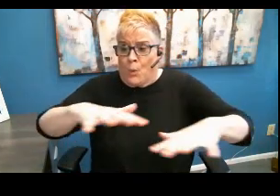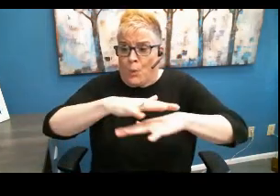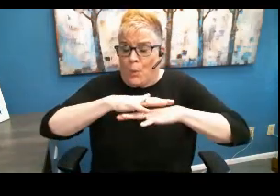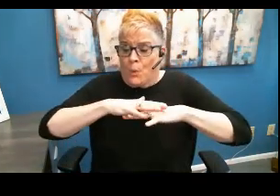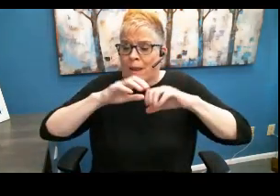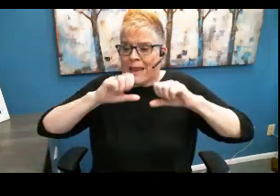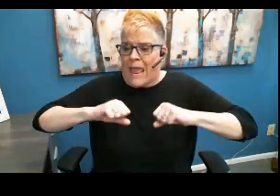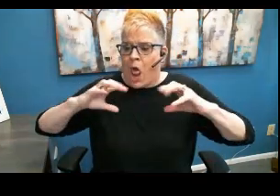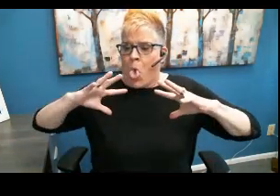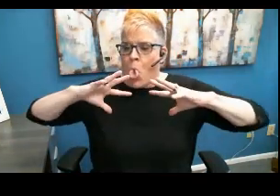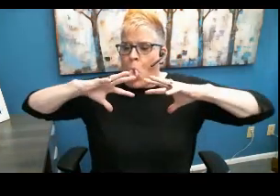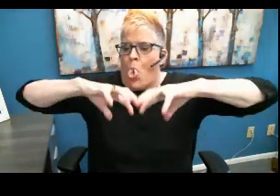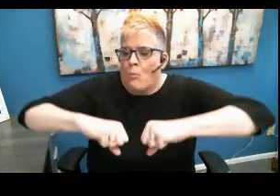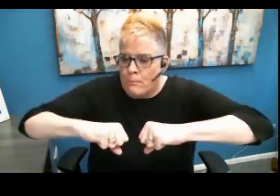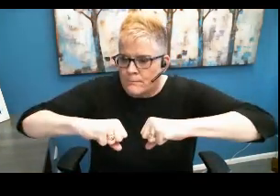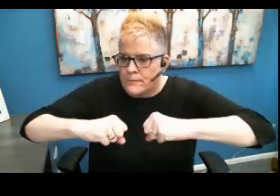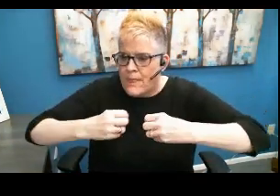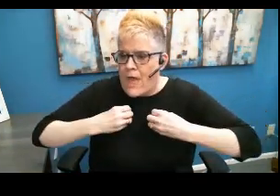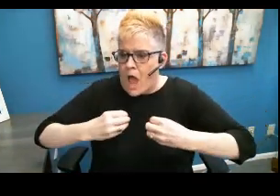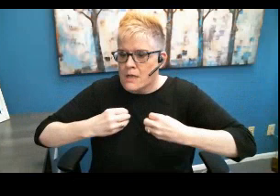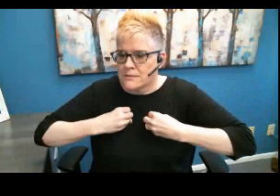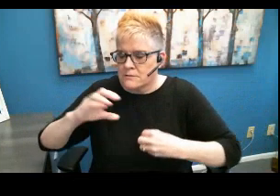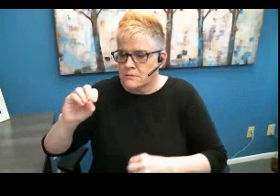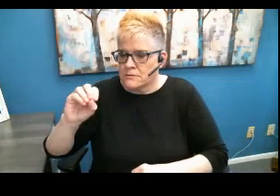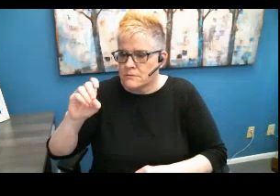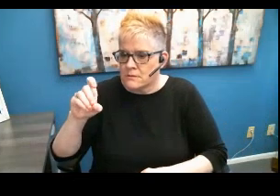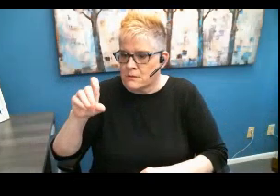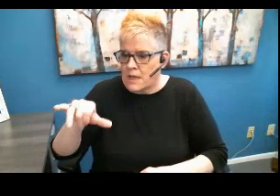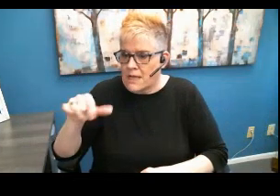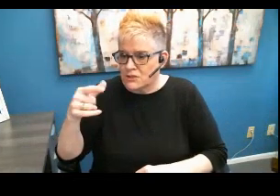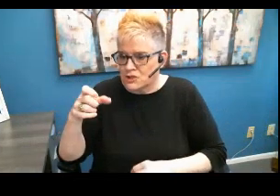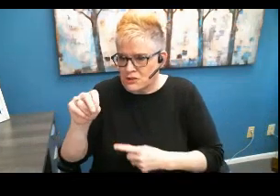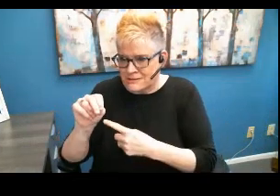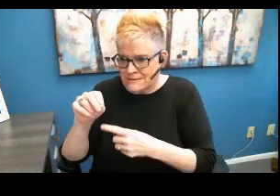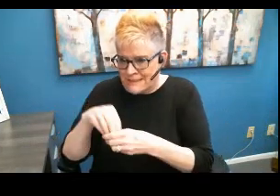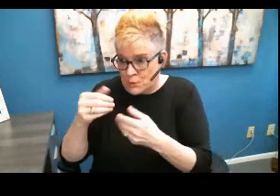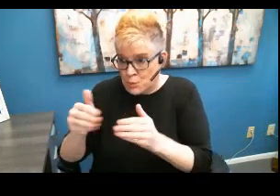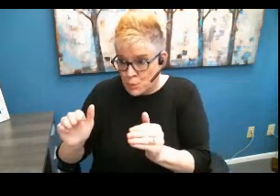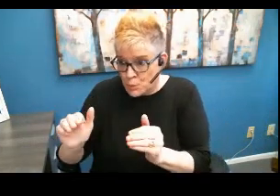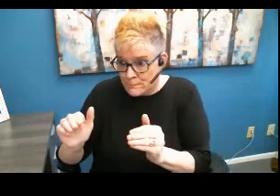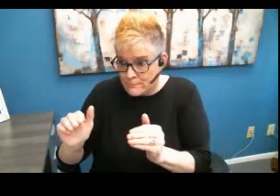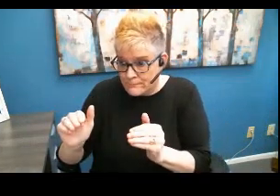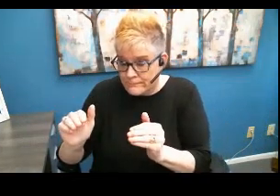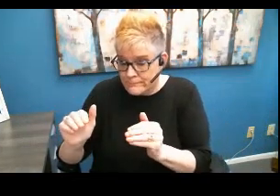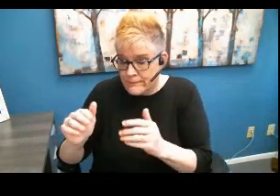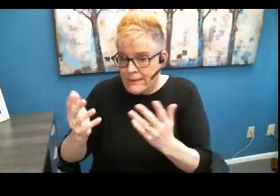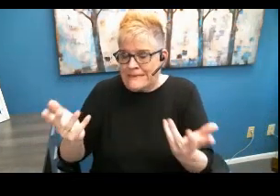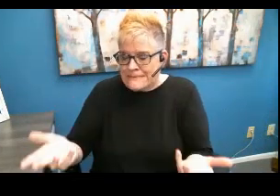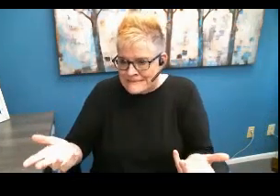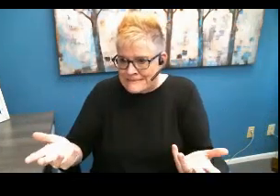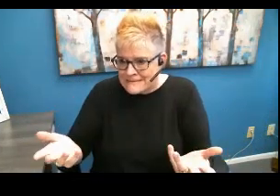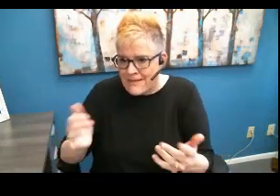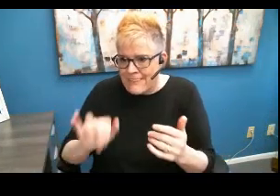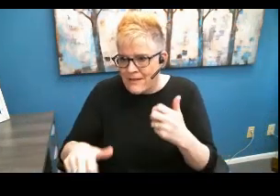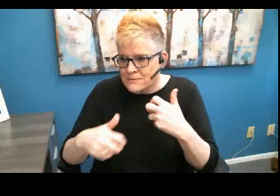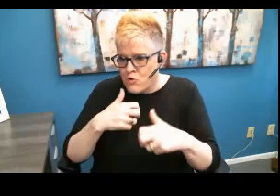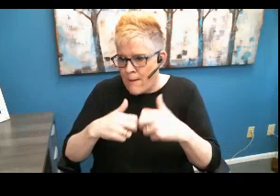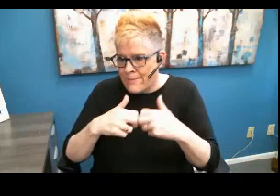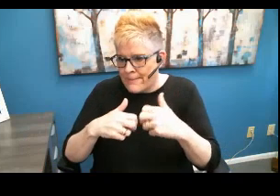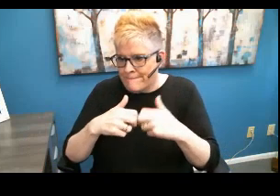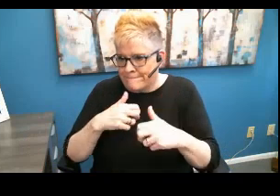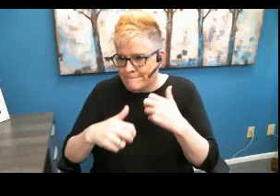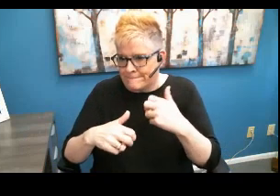oxygen. So, sorry, someone's knocking at my door. So it displaces oxygen. So obviously that's a problem if it